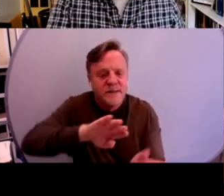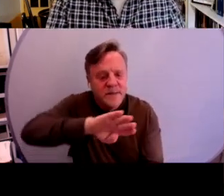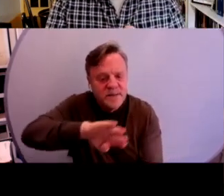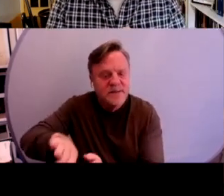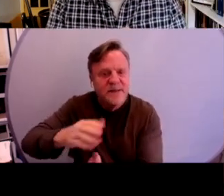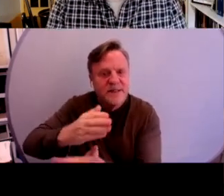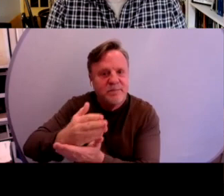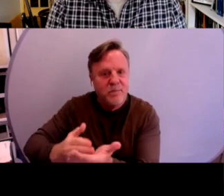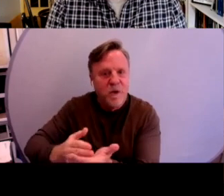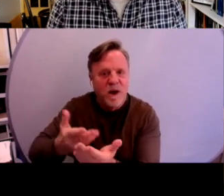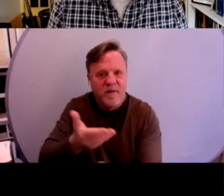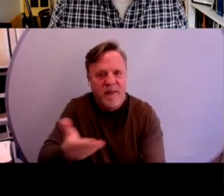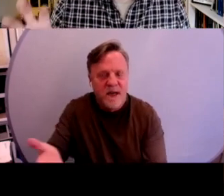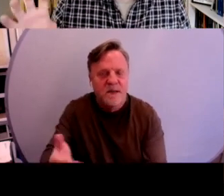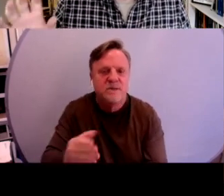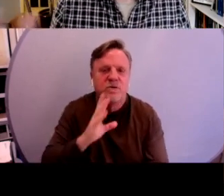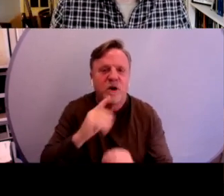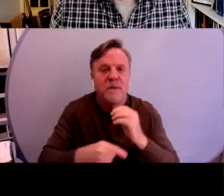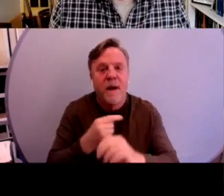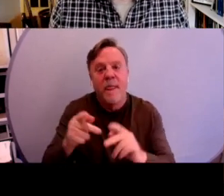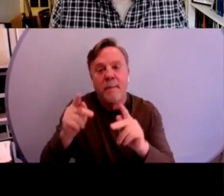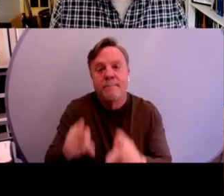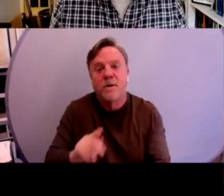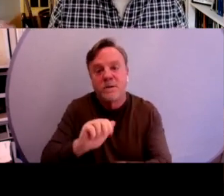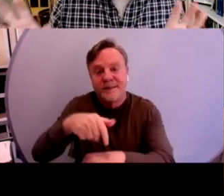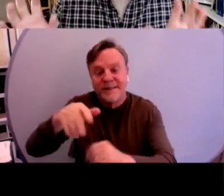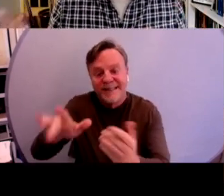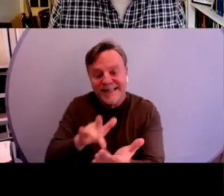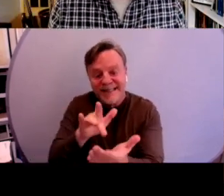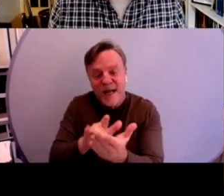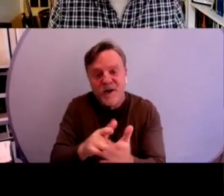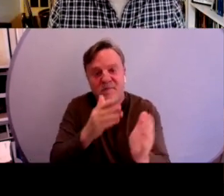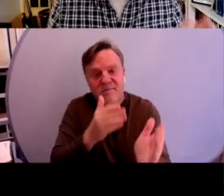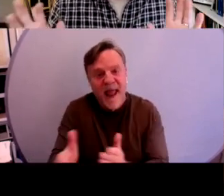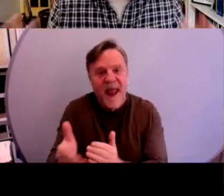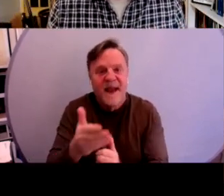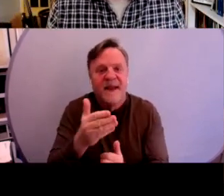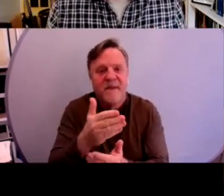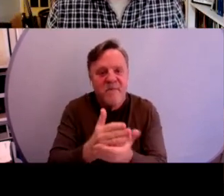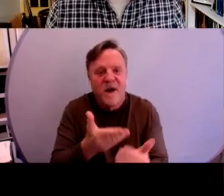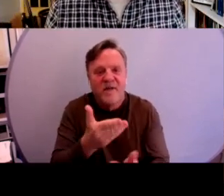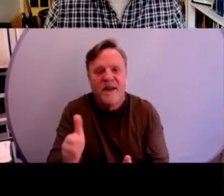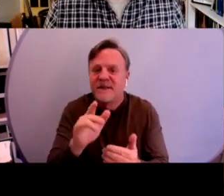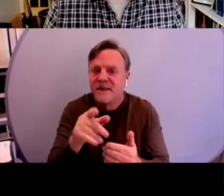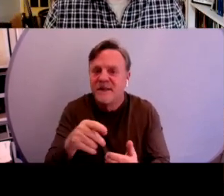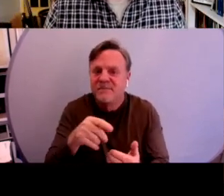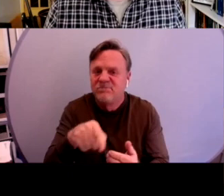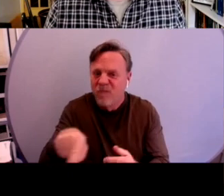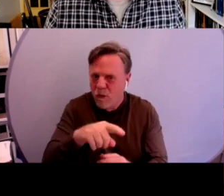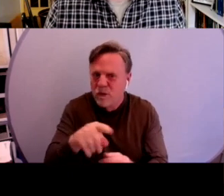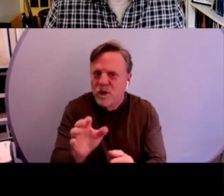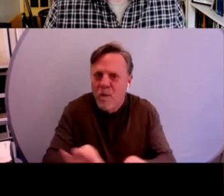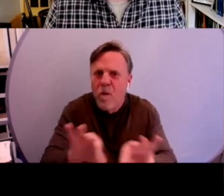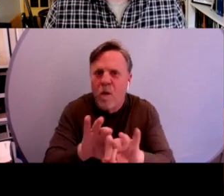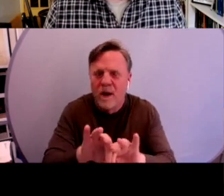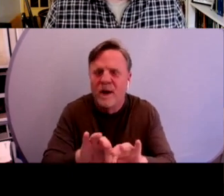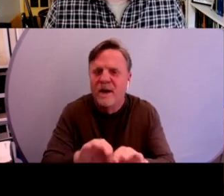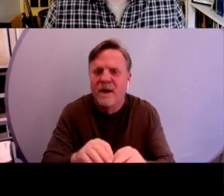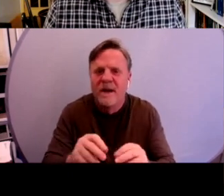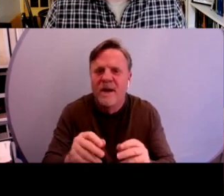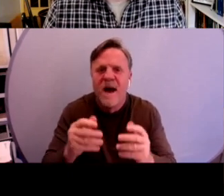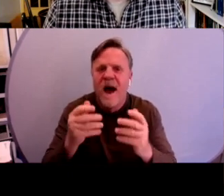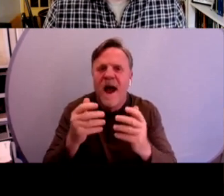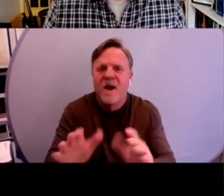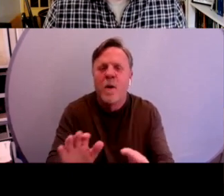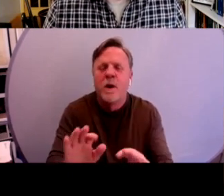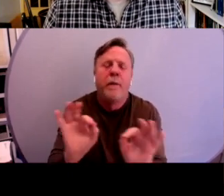been talking a lot about the person-centered planning side of things, and those are crucial and those are important. I don't want to undermine those at